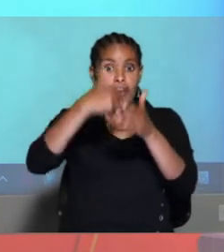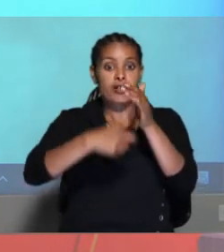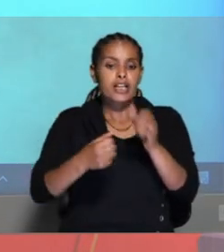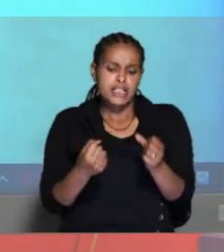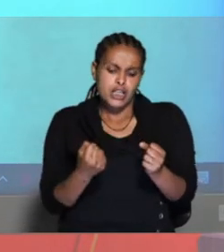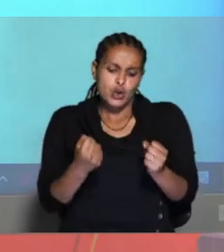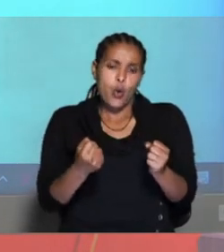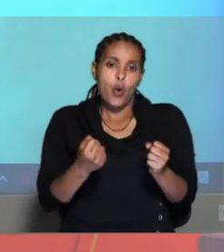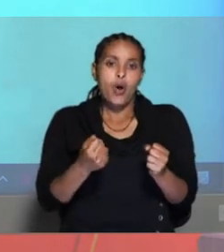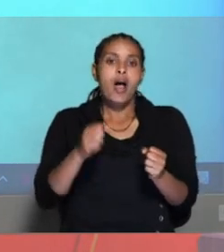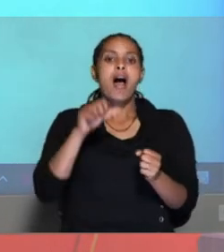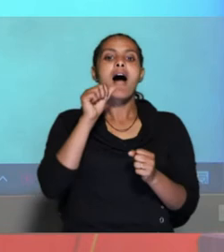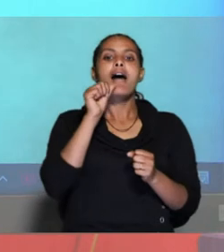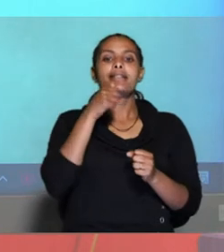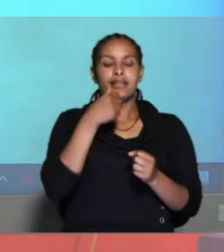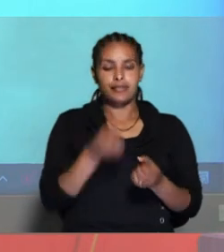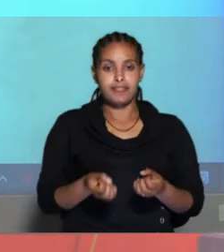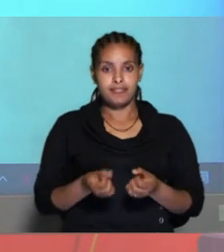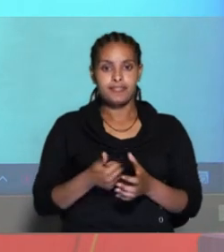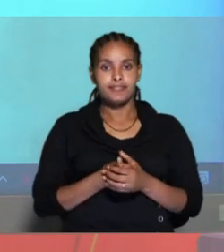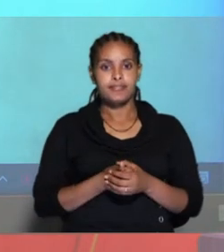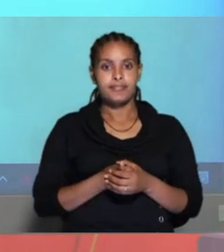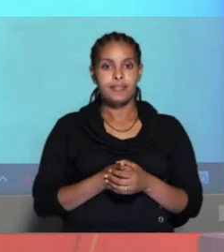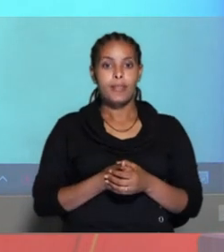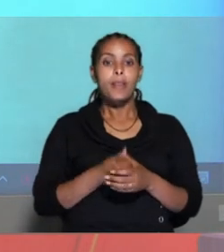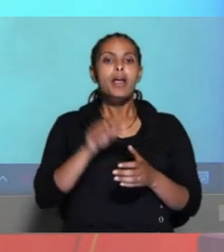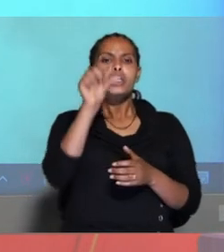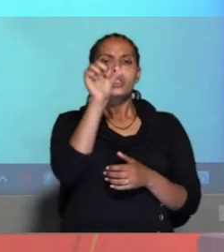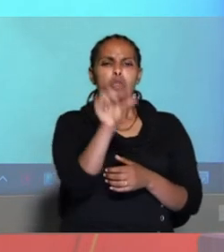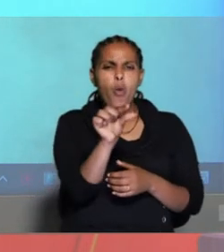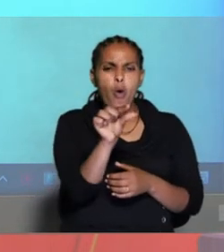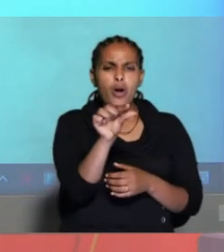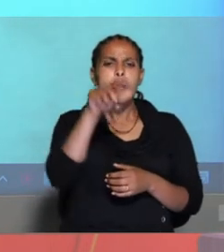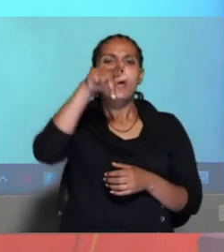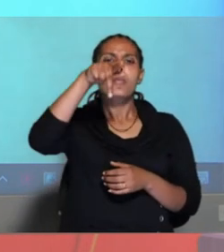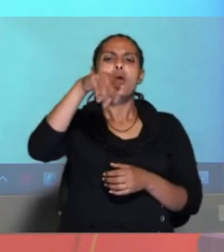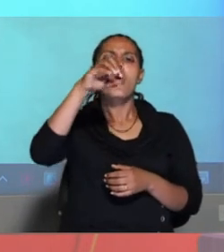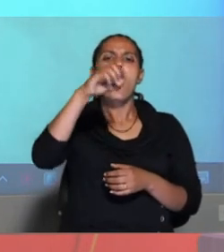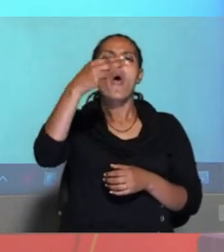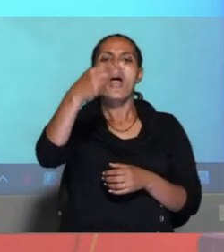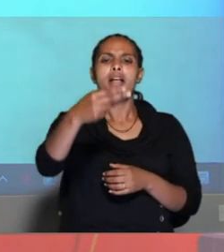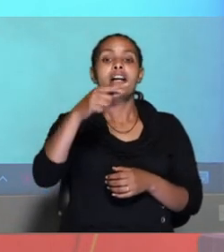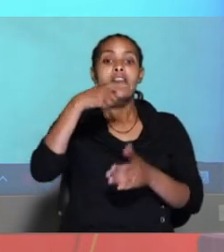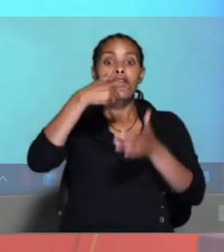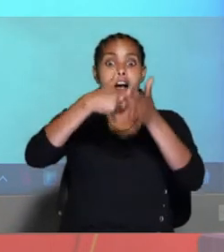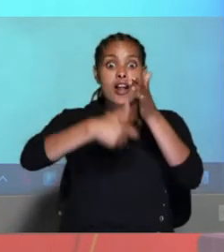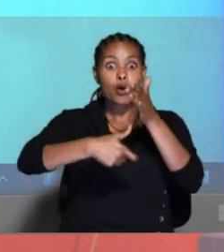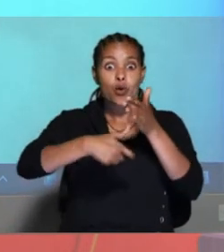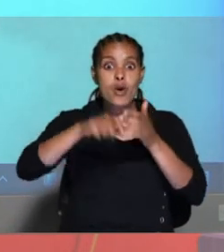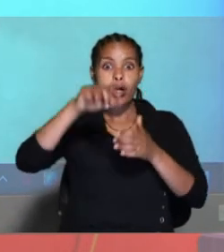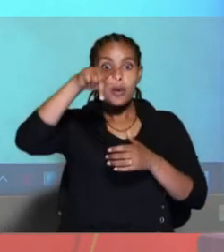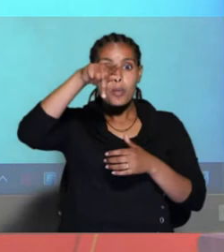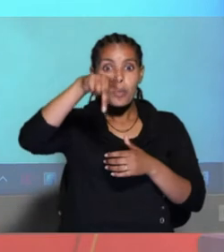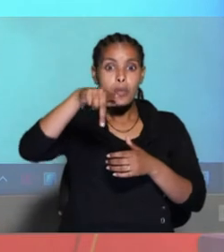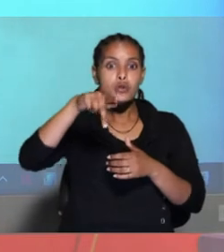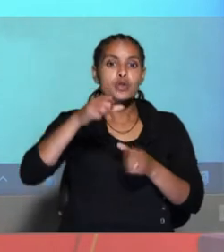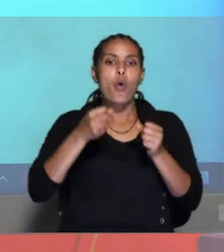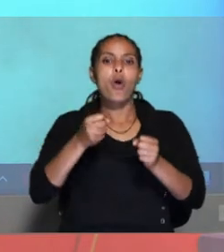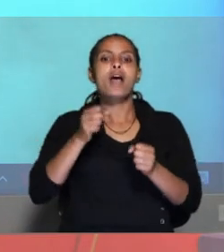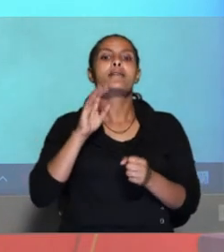the stronger the acid. The smaller the pOH value, the stronger the